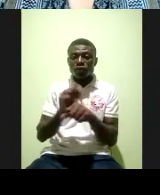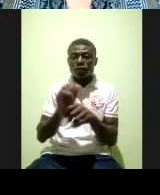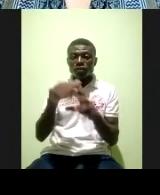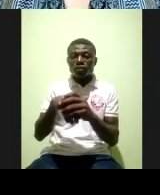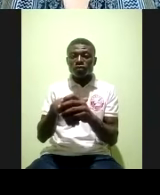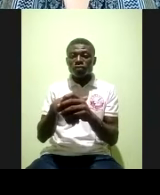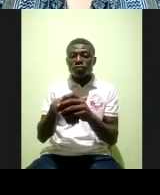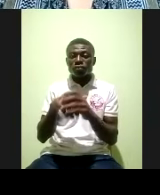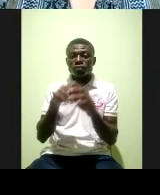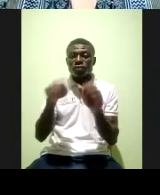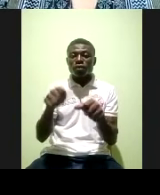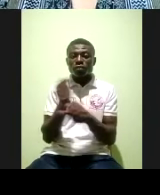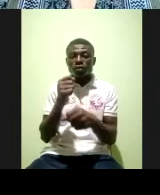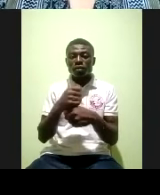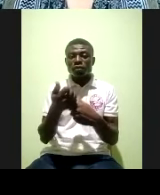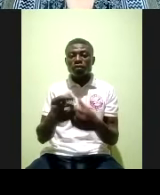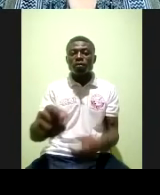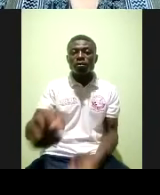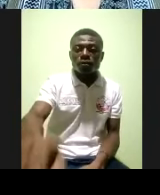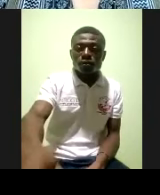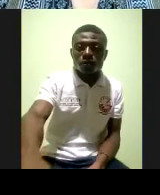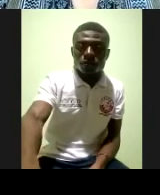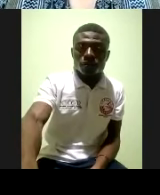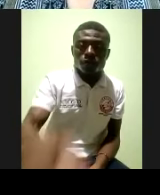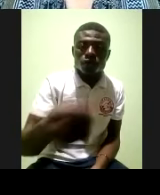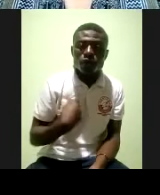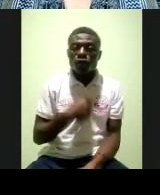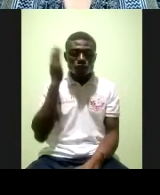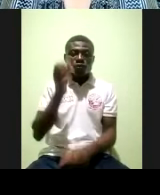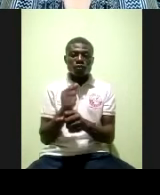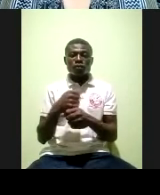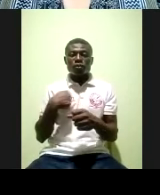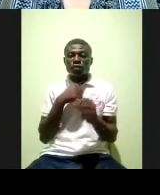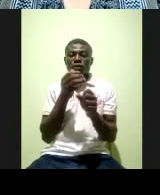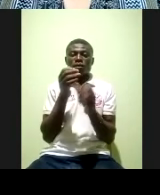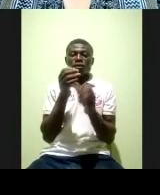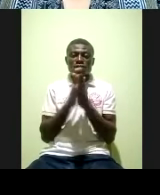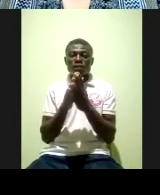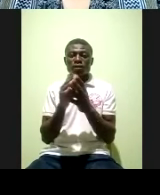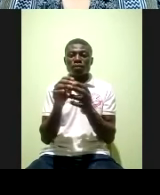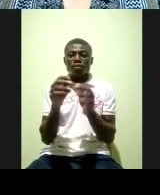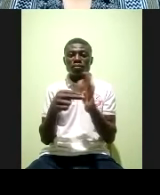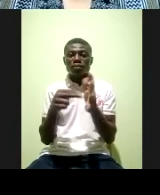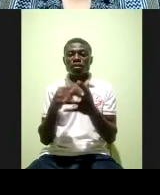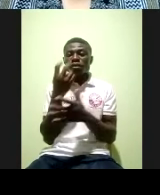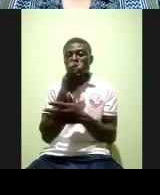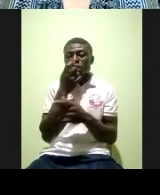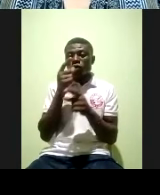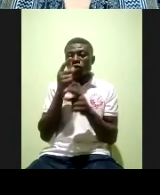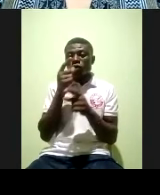make it t, they will find it very difficult. If I ask them to make say the word